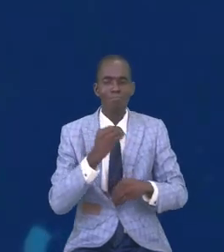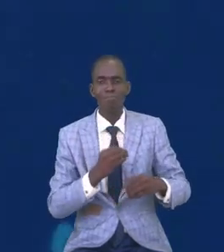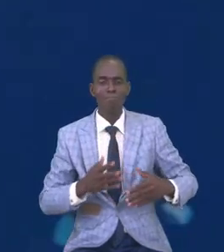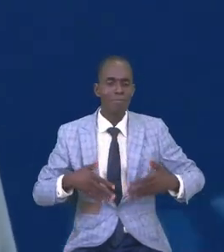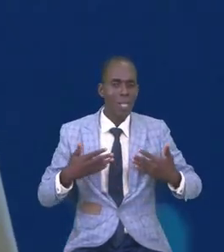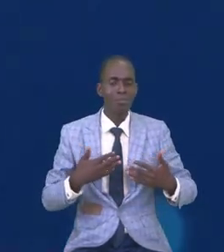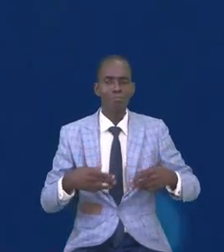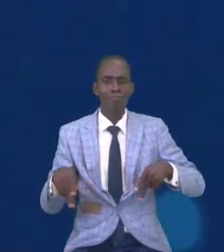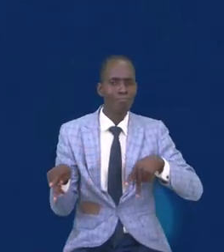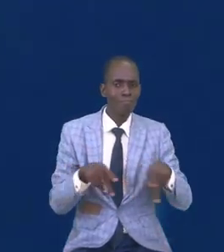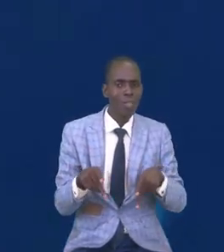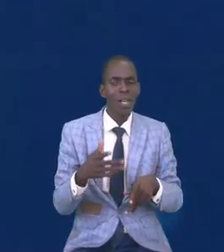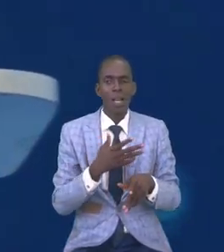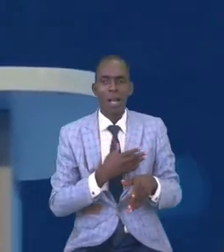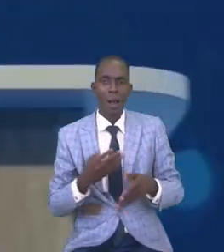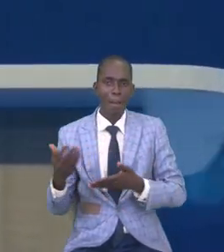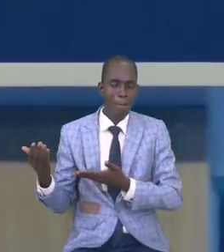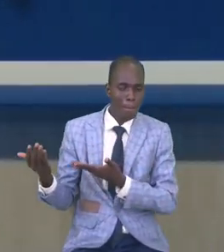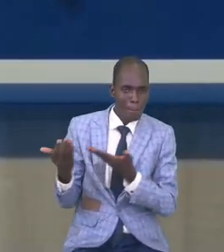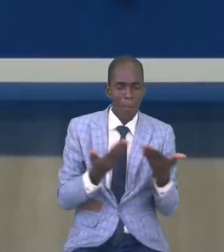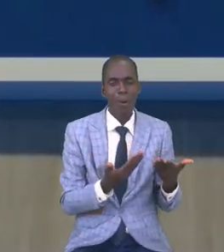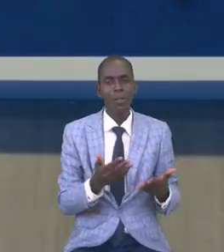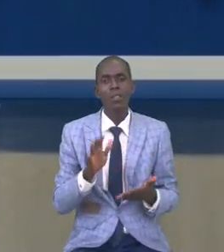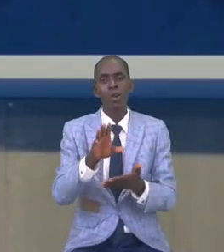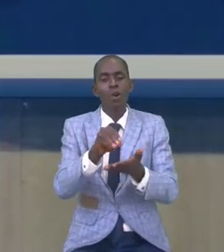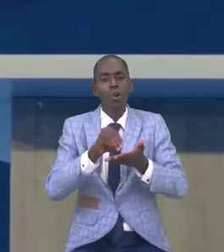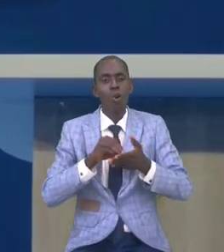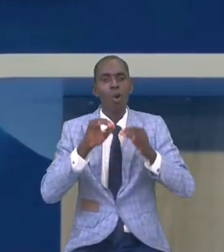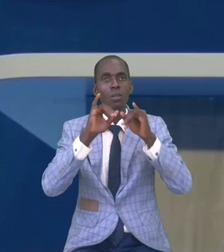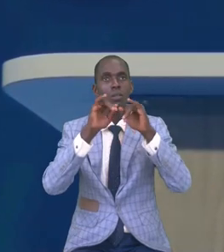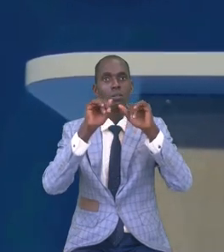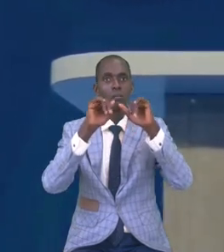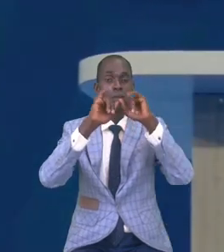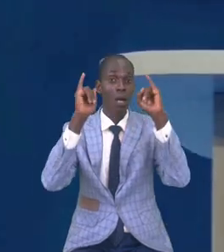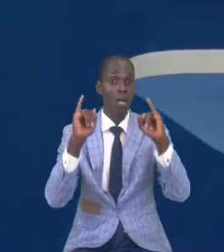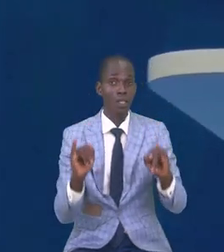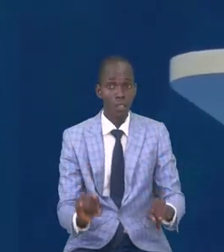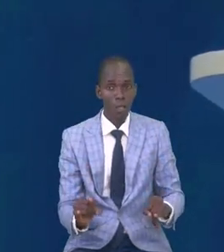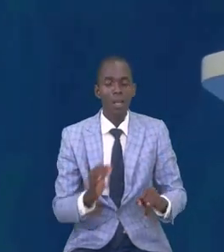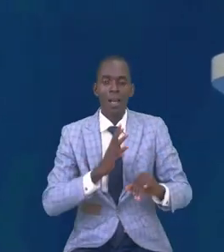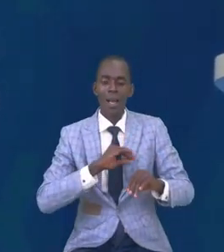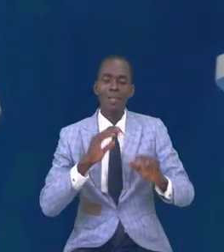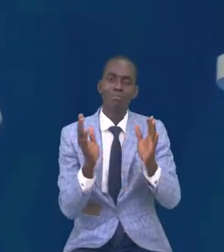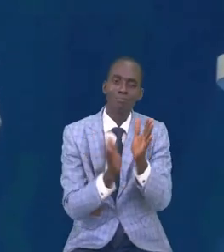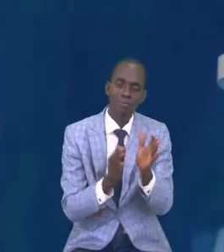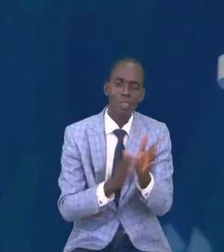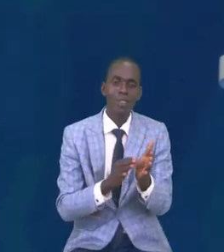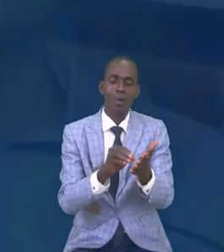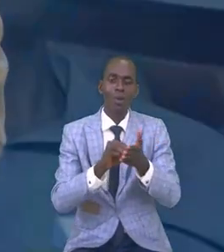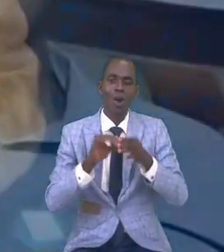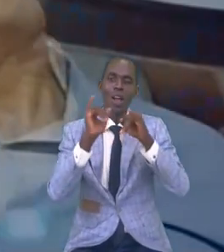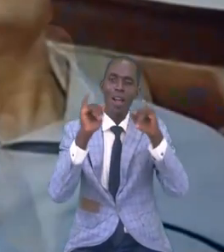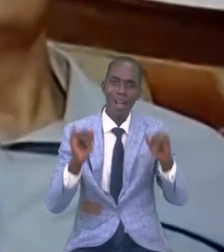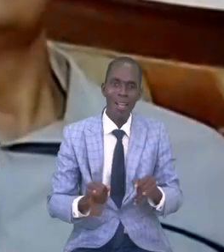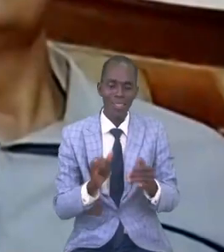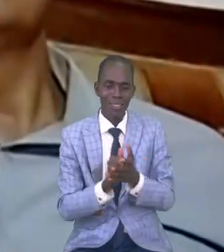they brought their idol. And they gave the glory to their idol, who they said had